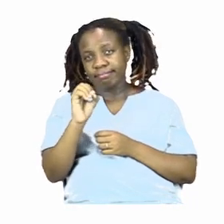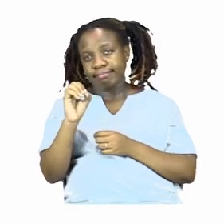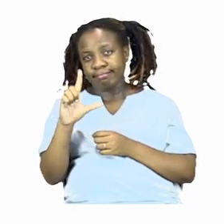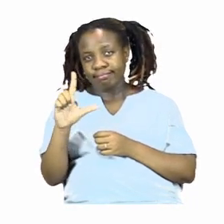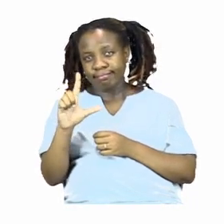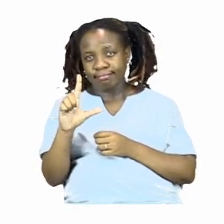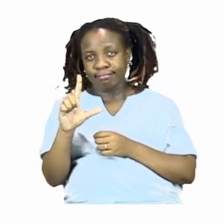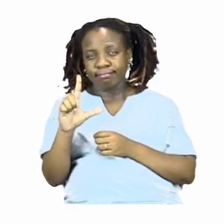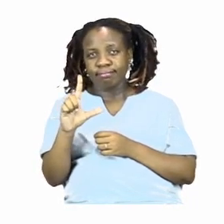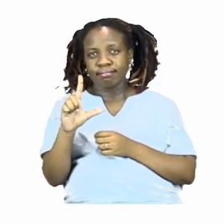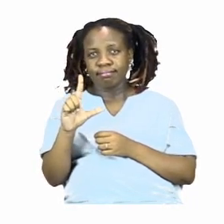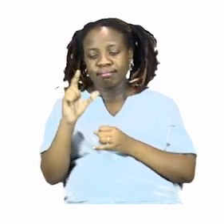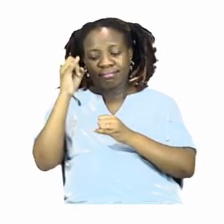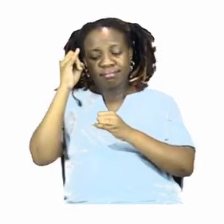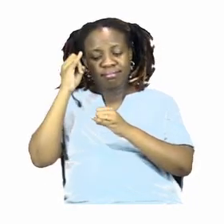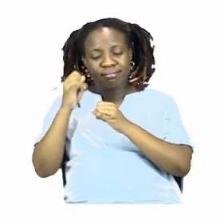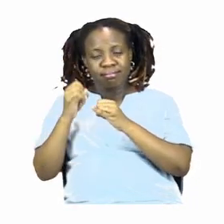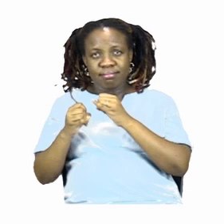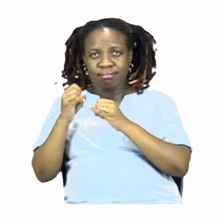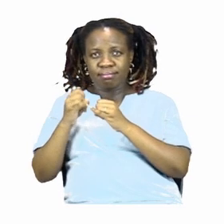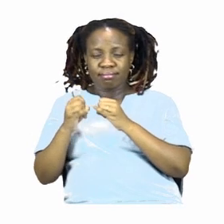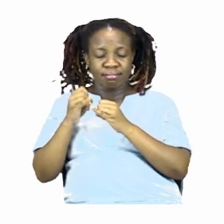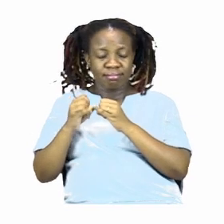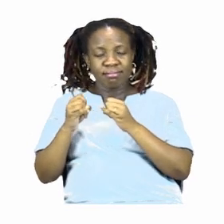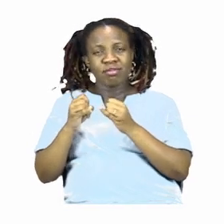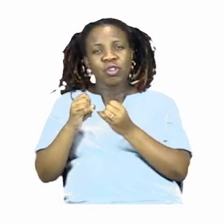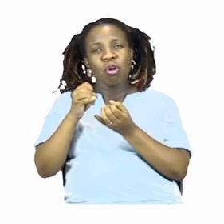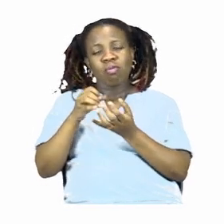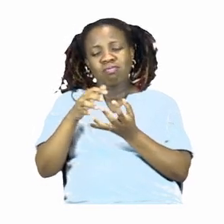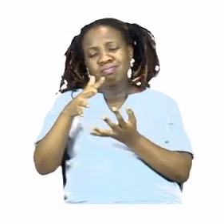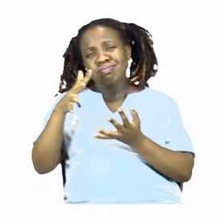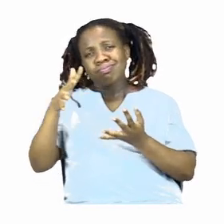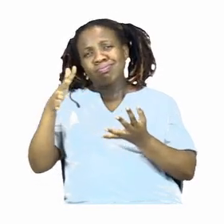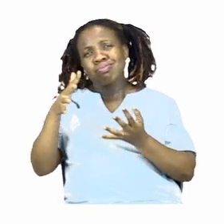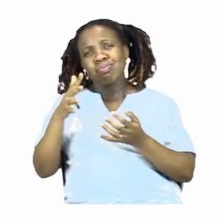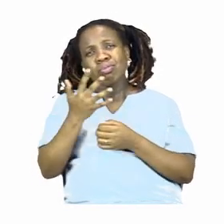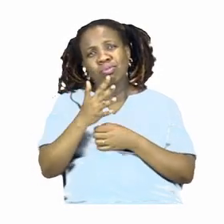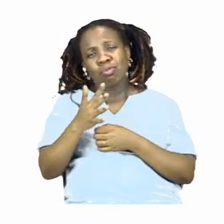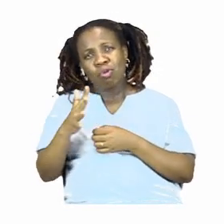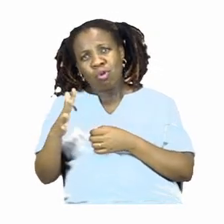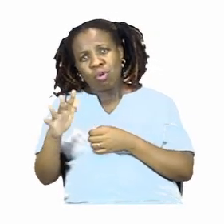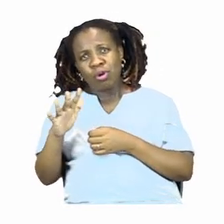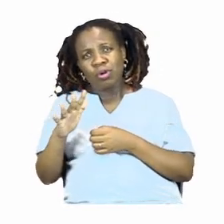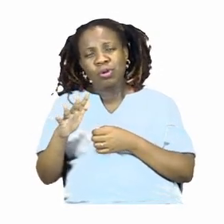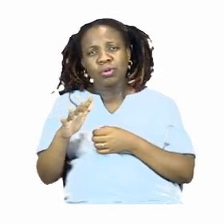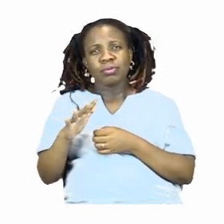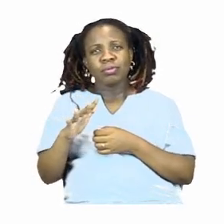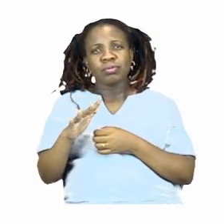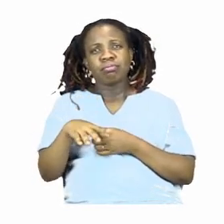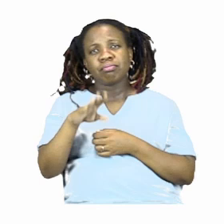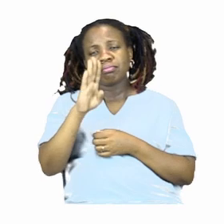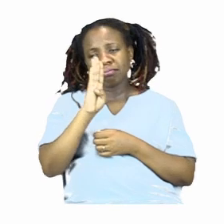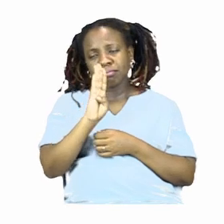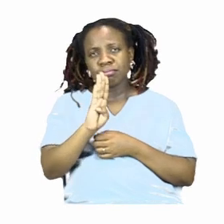500 liters. And that means the biggest truck or the truck with the biggest capacity will then